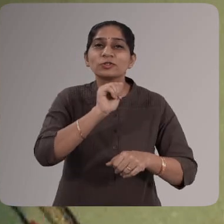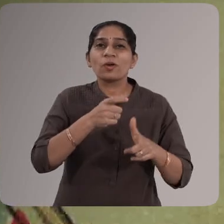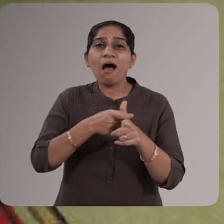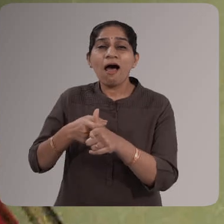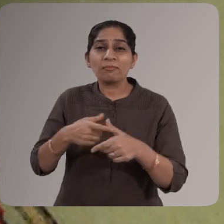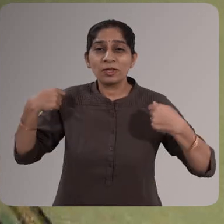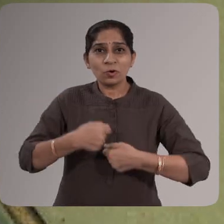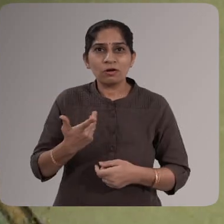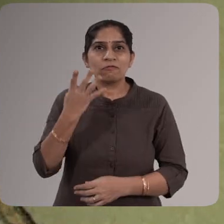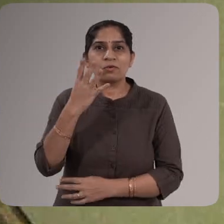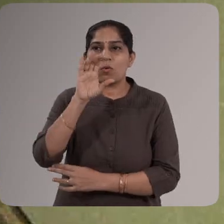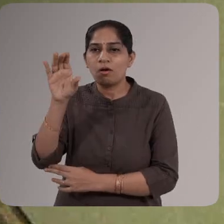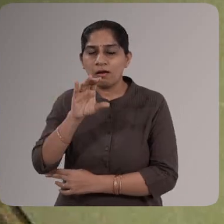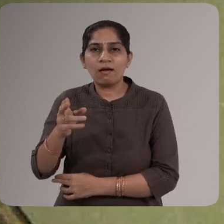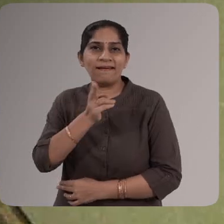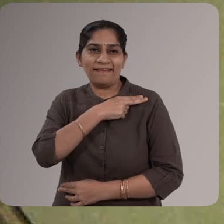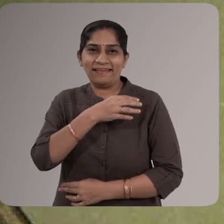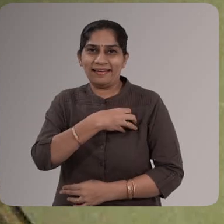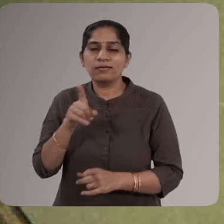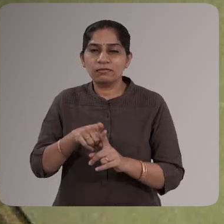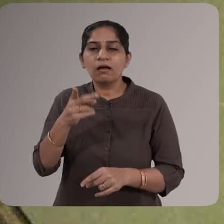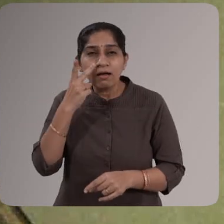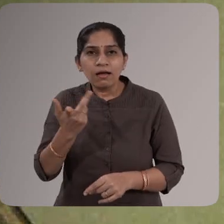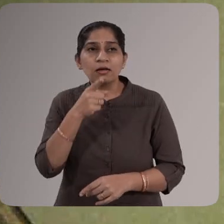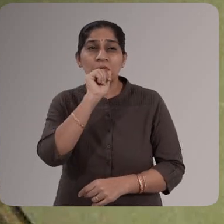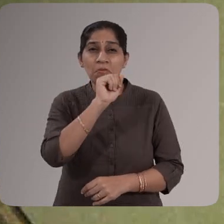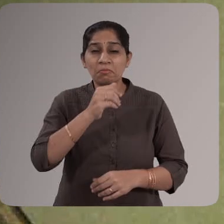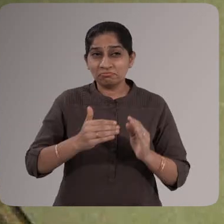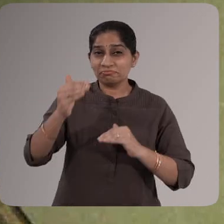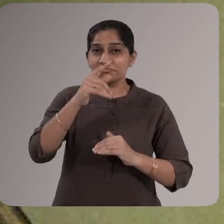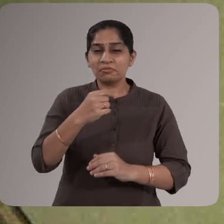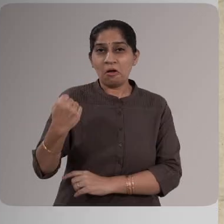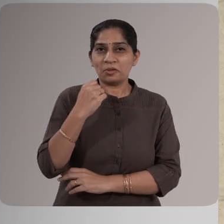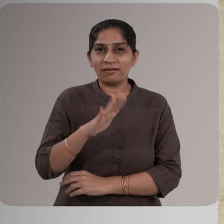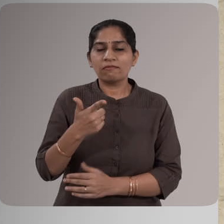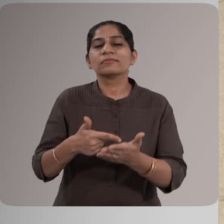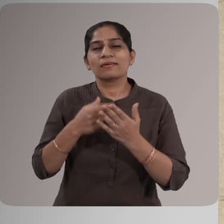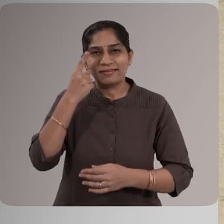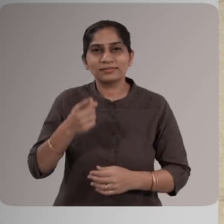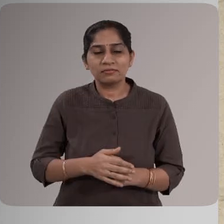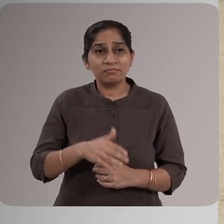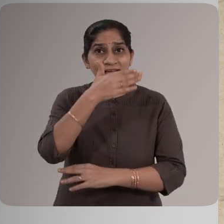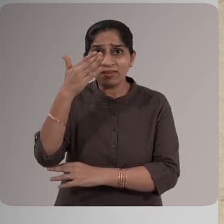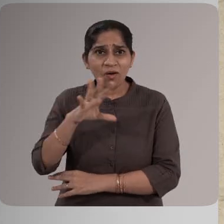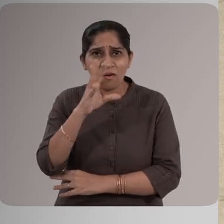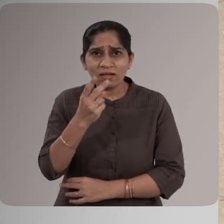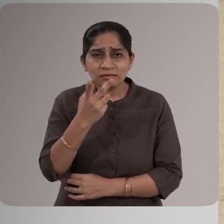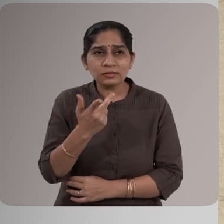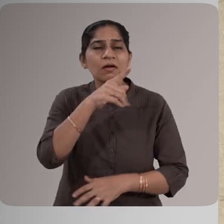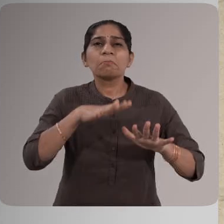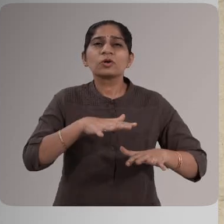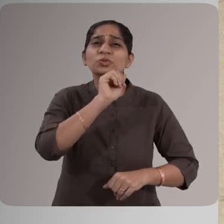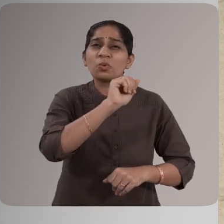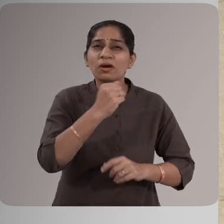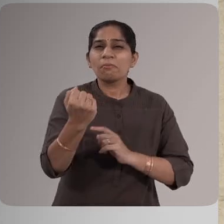royal coat of arms, symbolizing the monarchy and its authority. Together, these flags convey British dominance